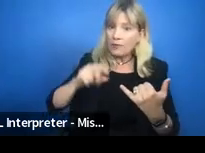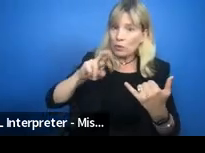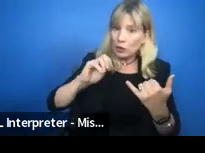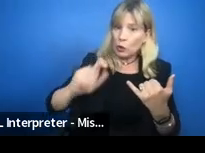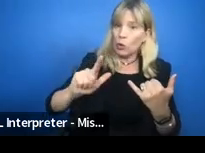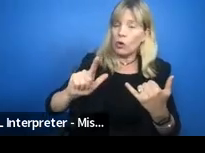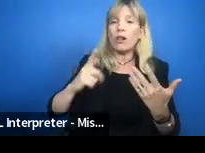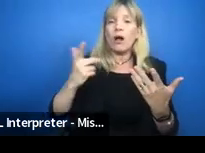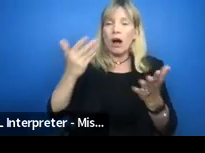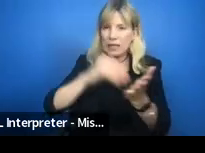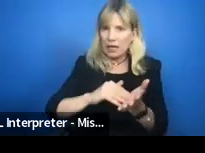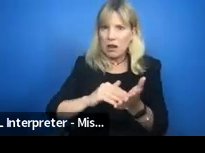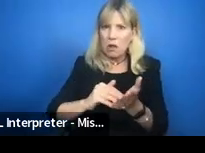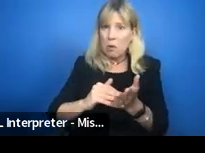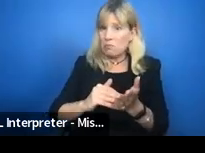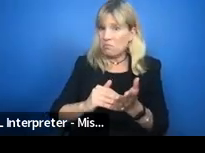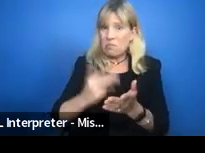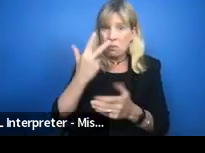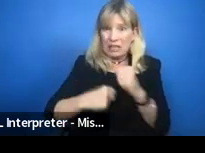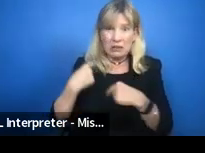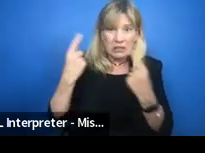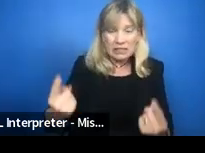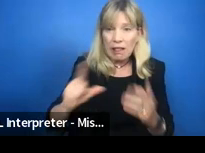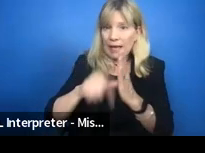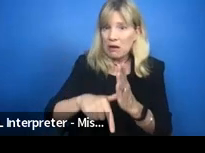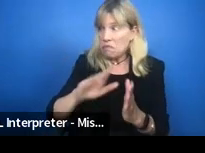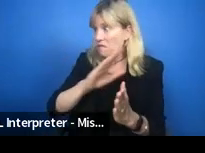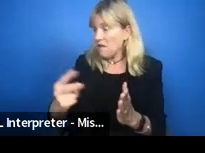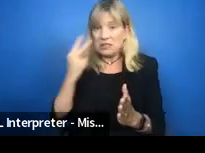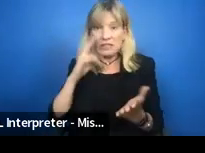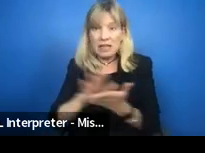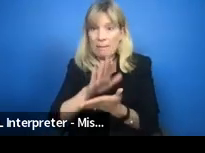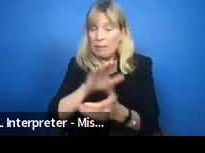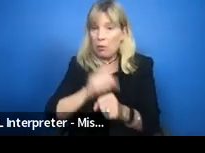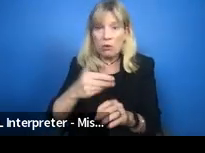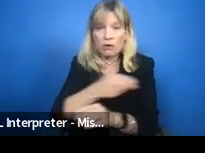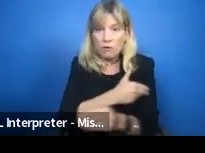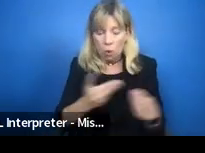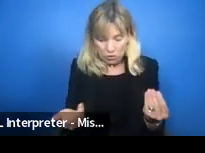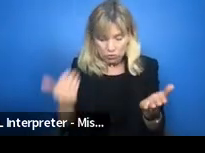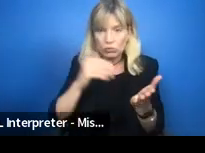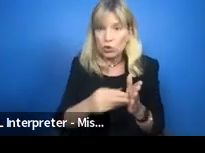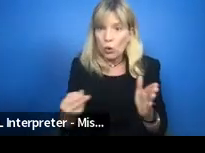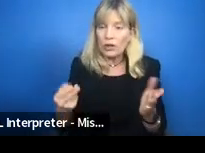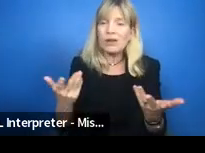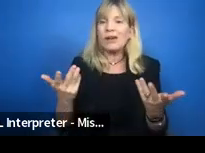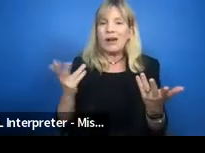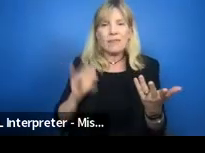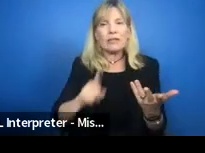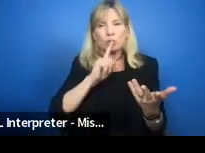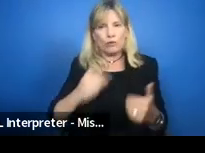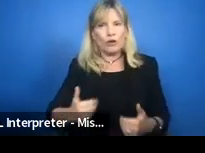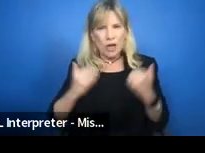part of 3 years, they may have never seen a Medicaid renewal packet before. This is especially true for